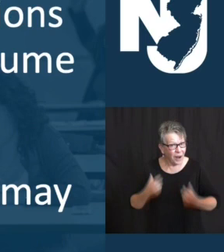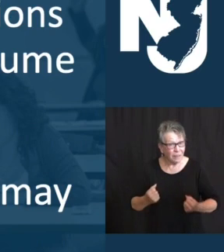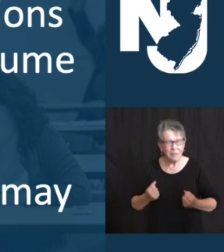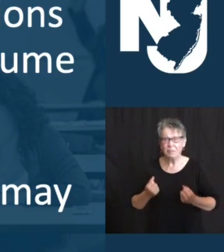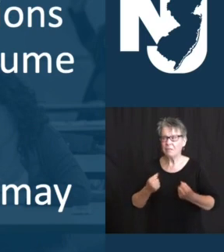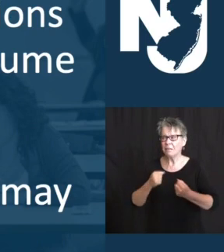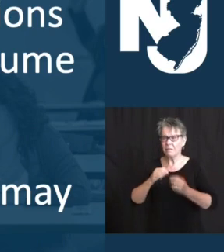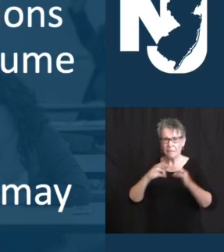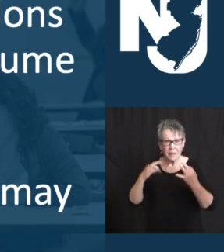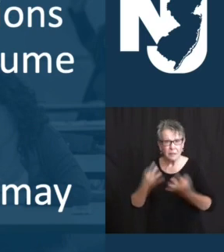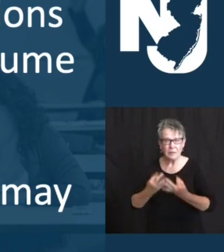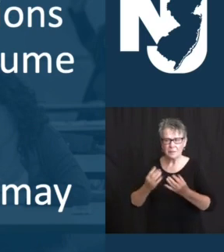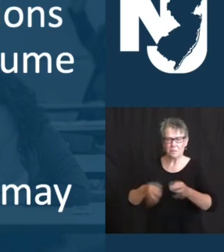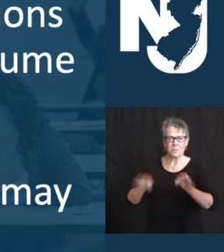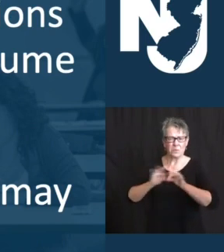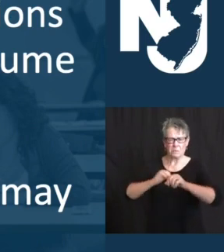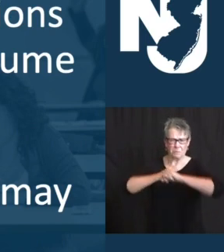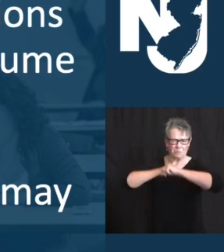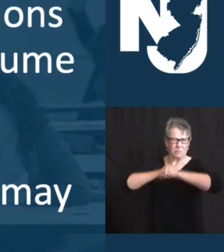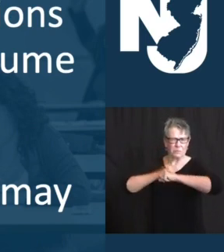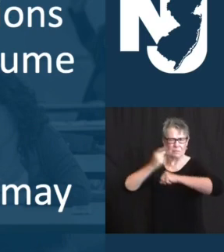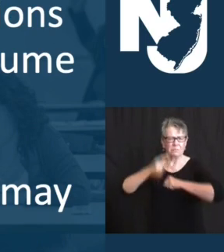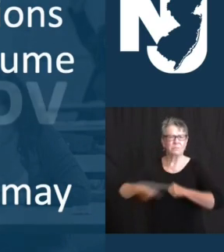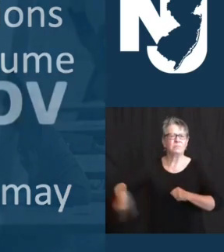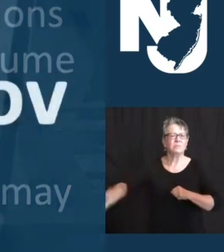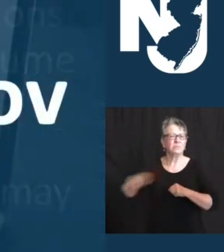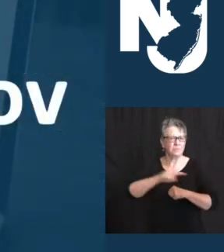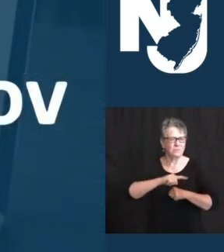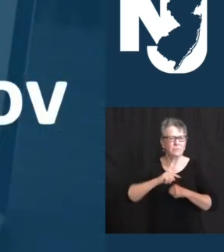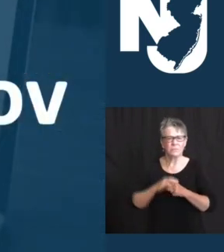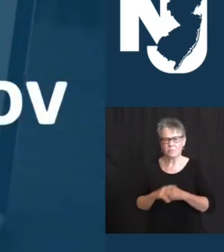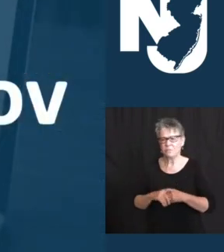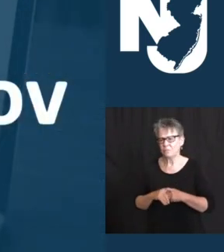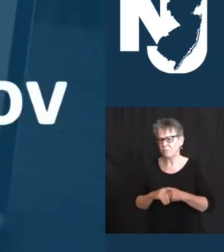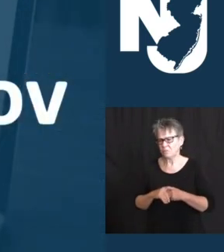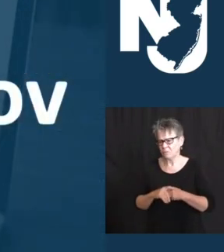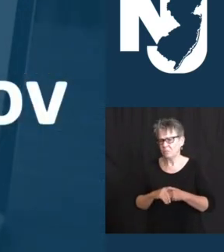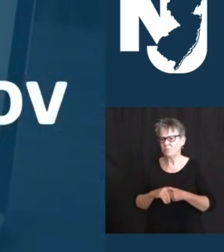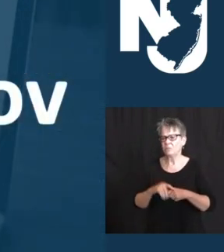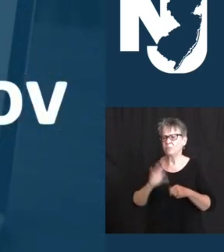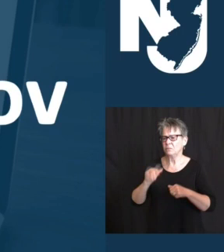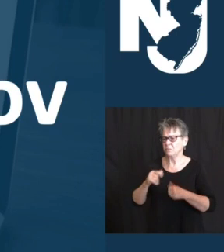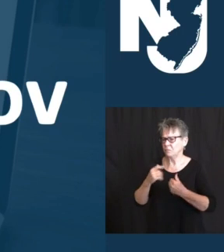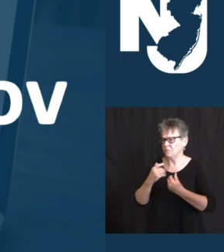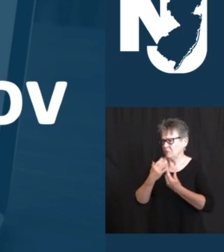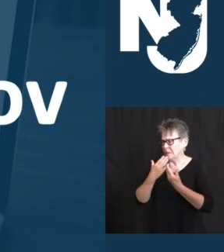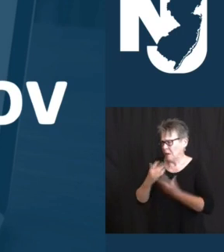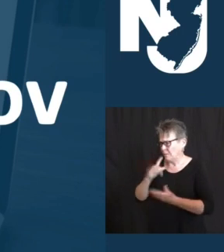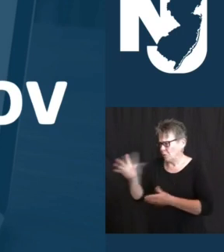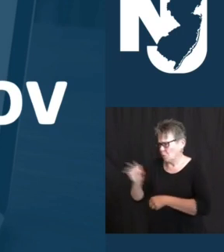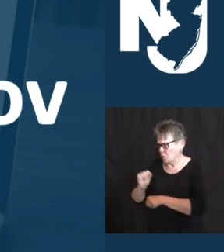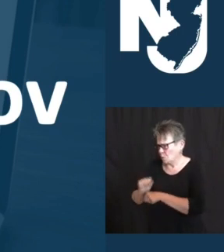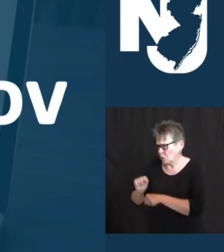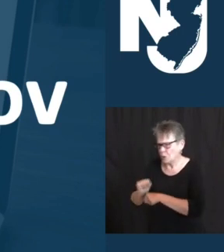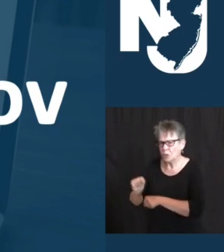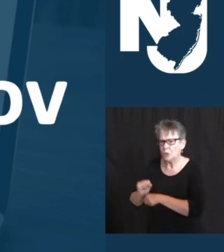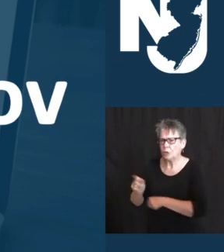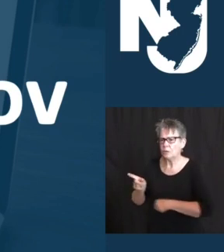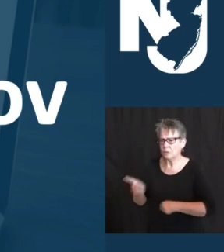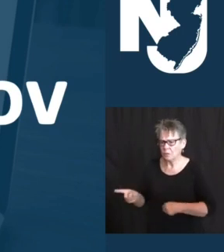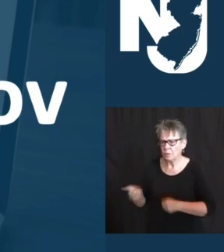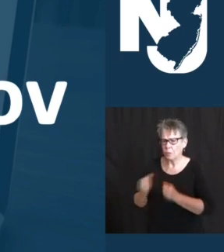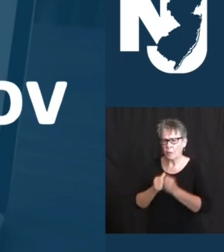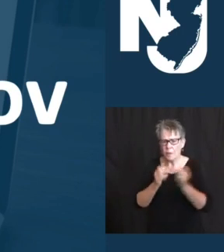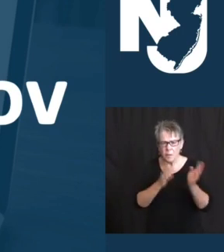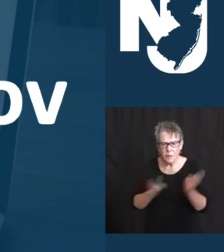term. So to you, Zakiya, I thank you and your team for your efforts on this plan, and we look forward for your more detailed report